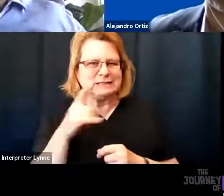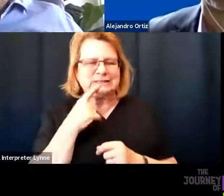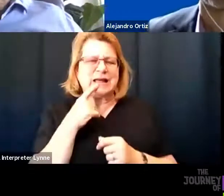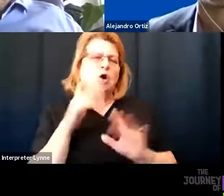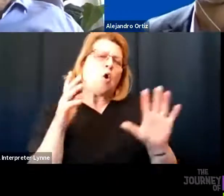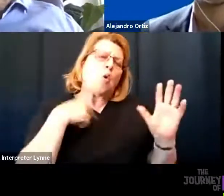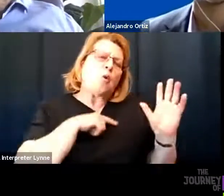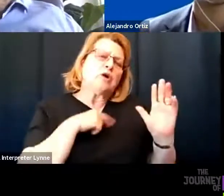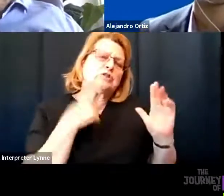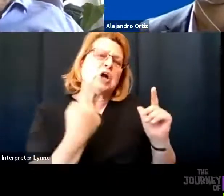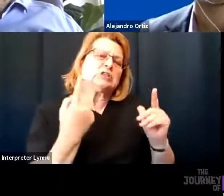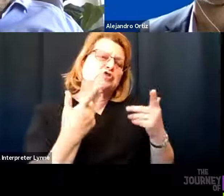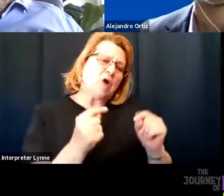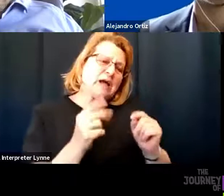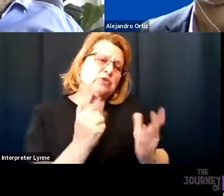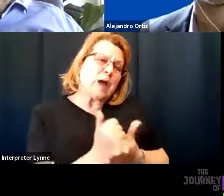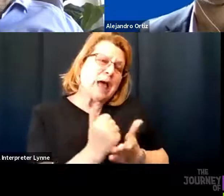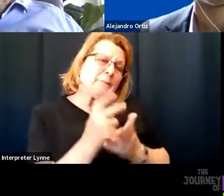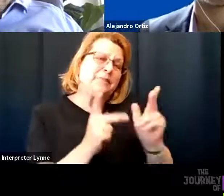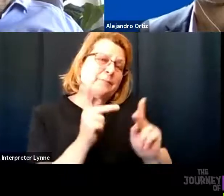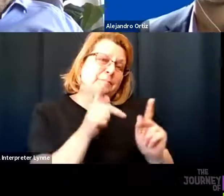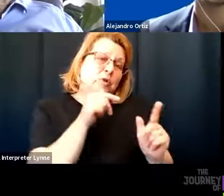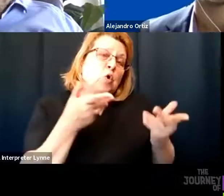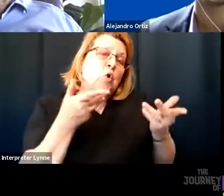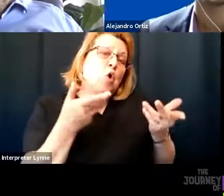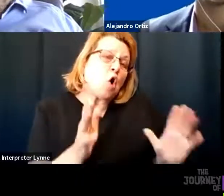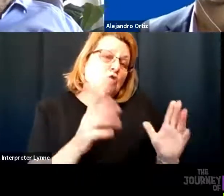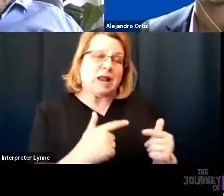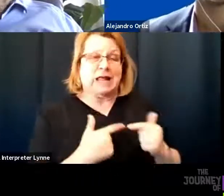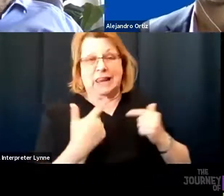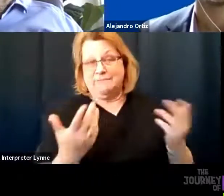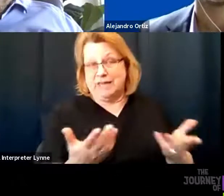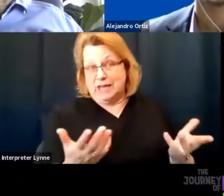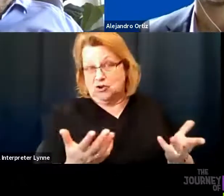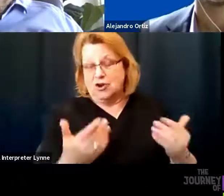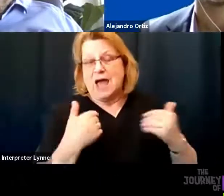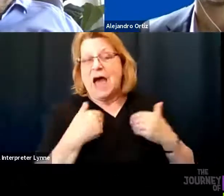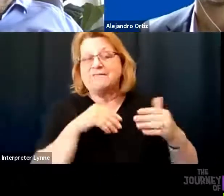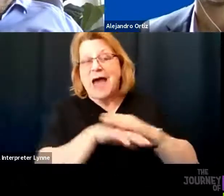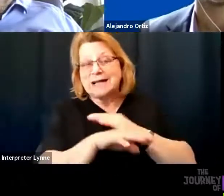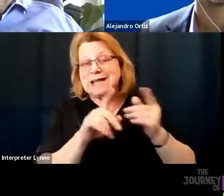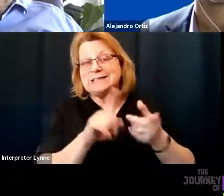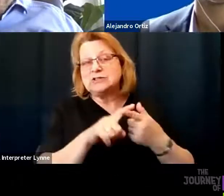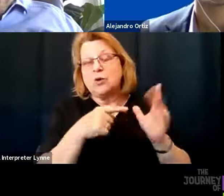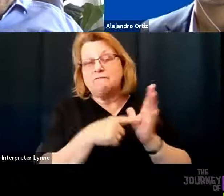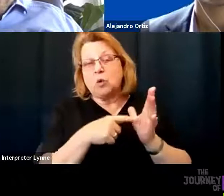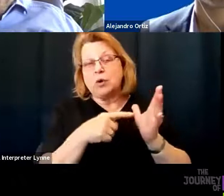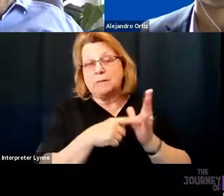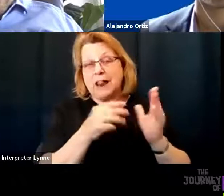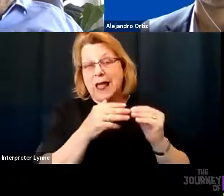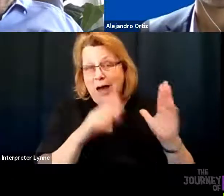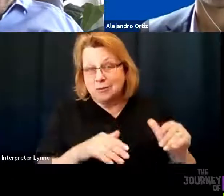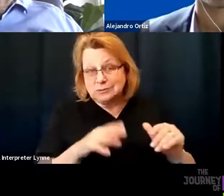help the people who already live here gain access to affordable housing. And that's why we